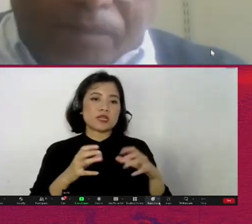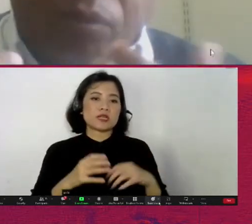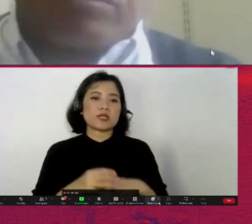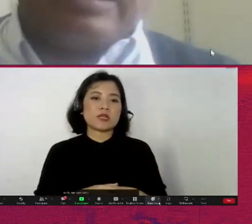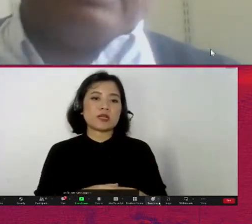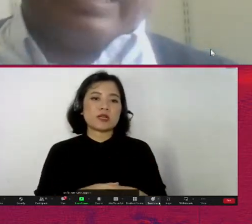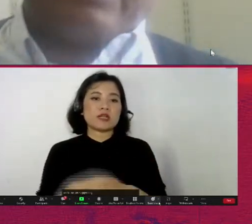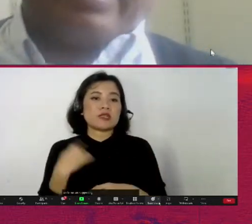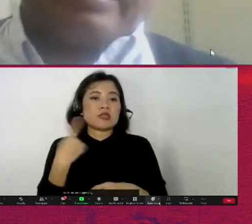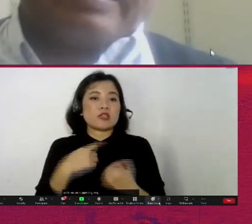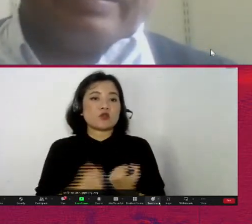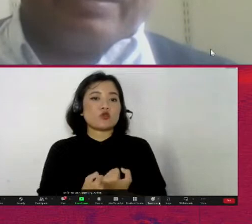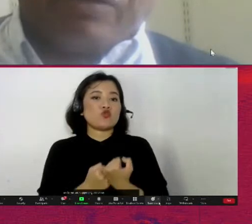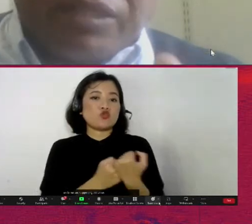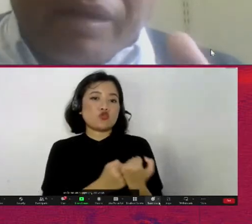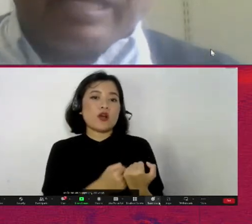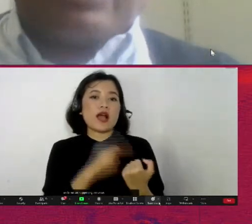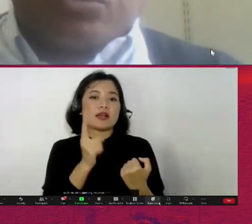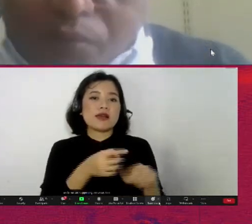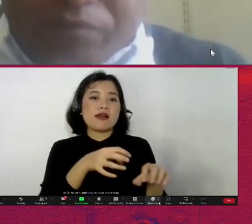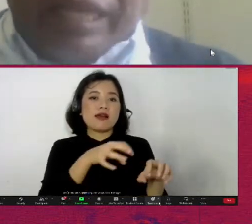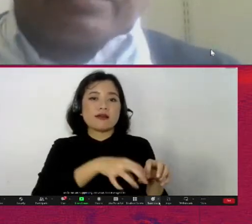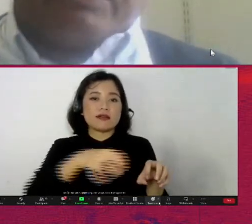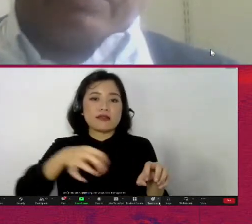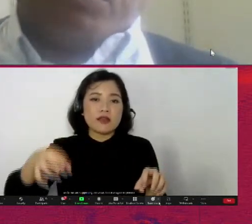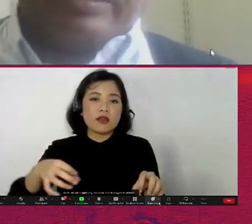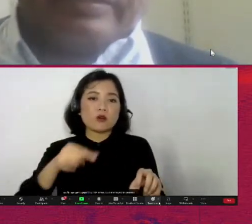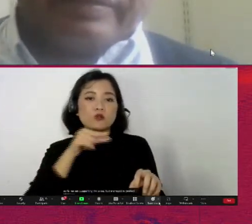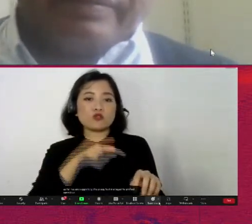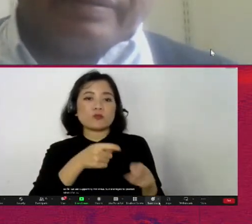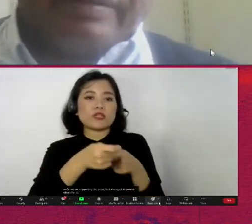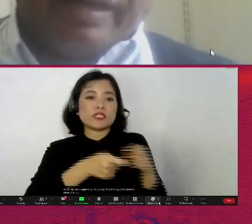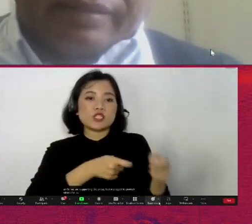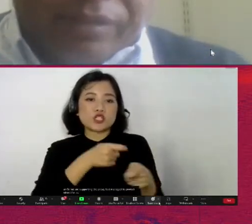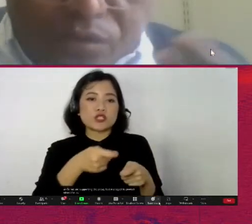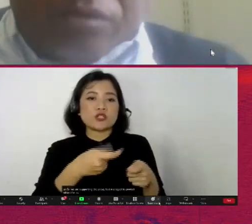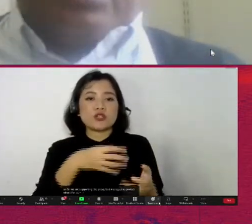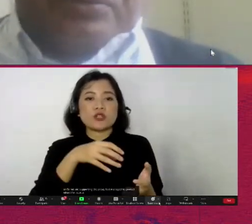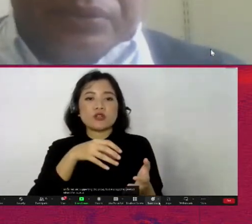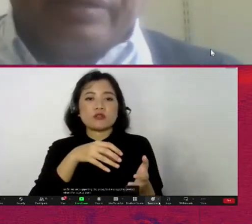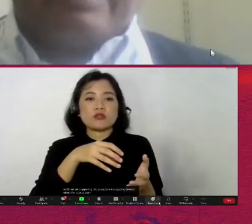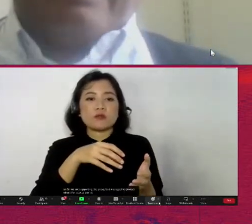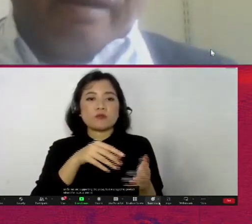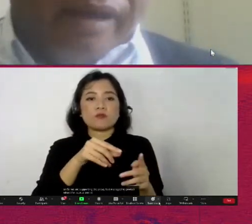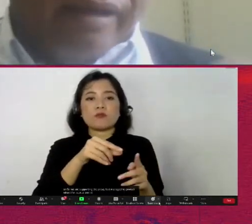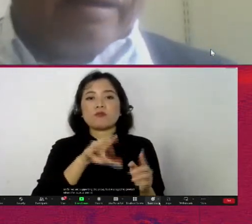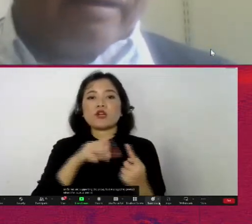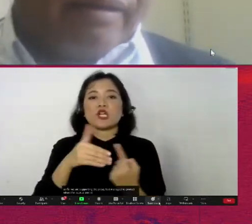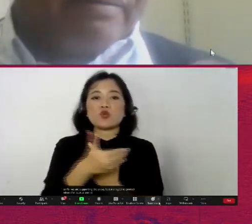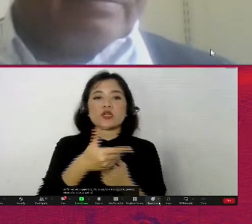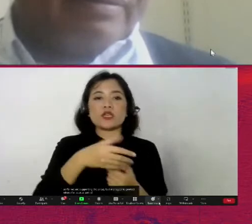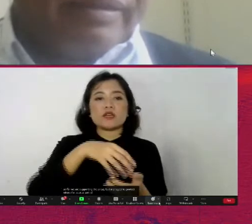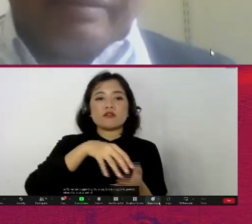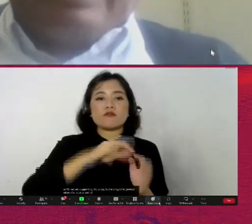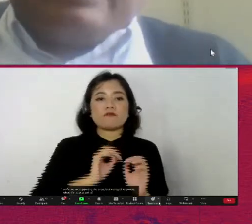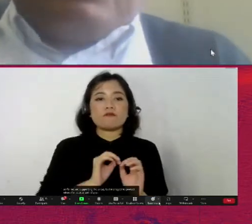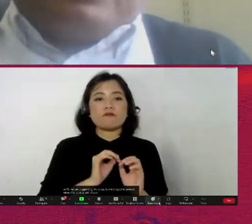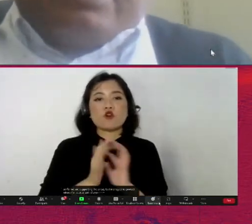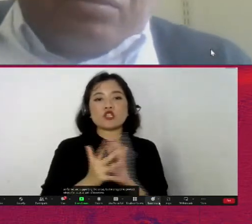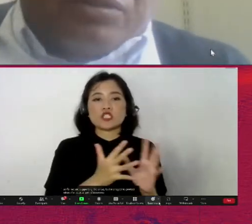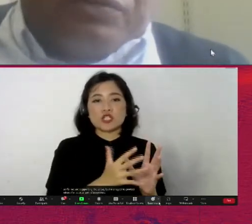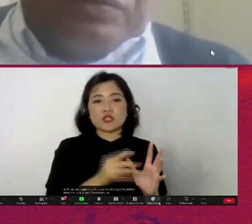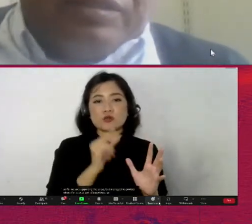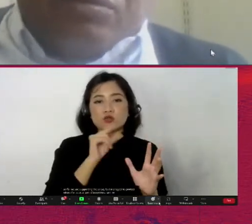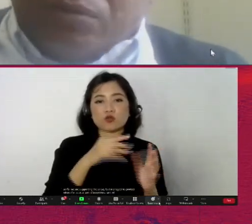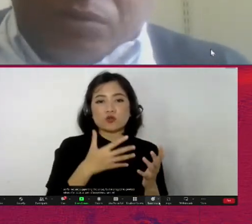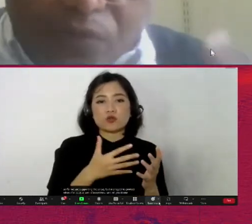we are supporting the areas that manage to protect their forest as a sort of